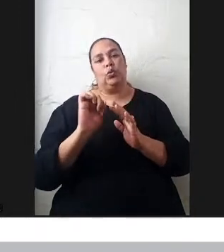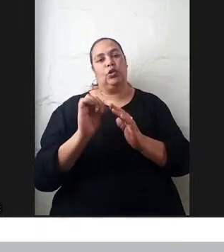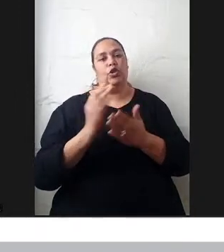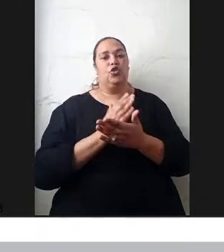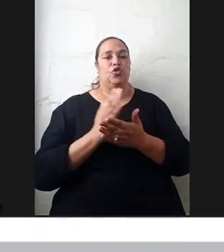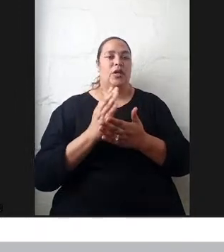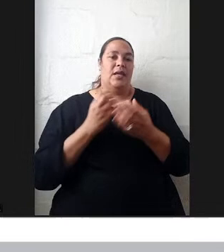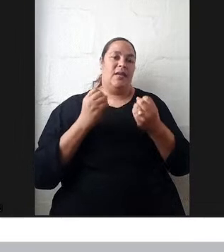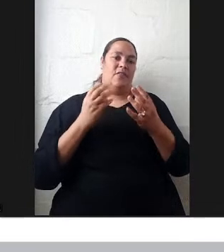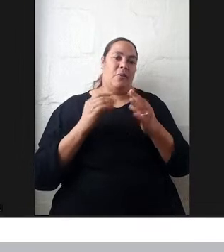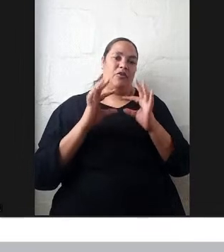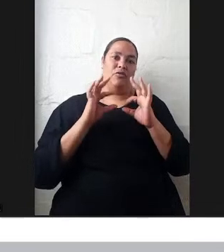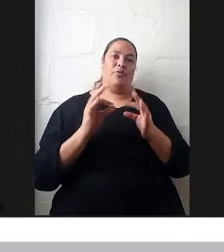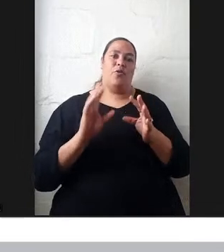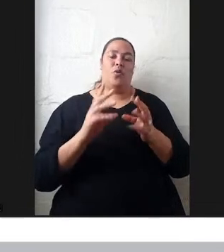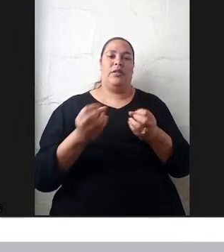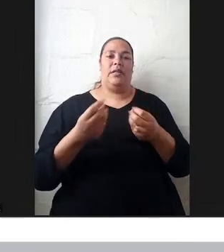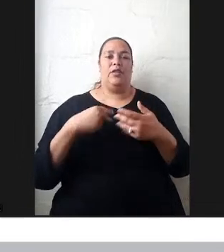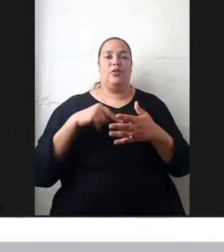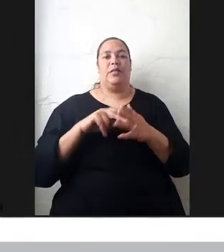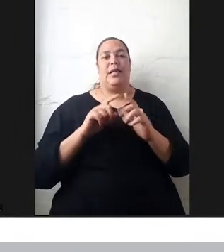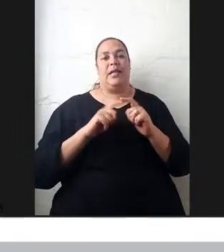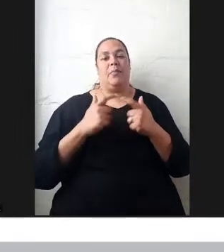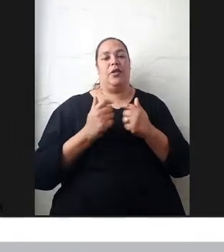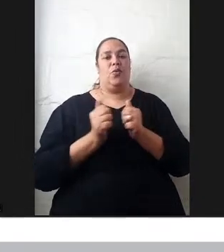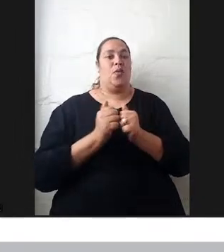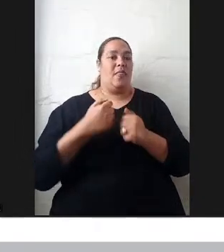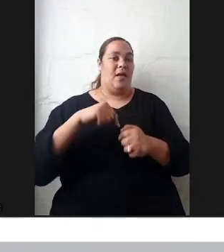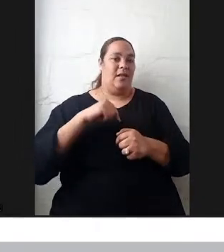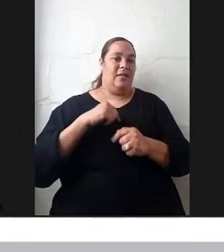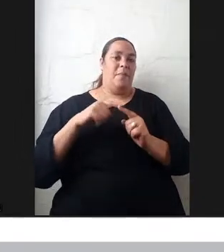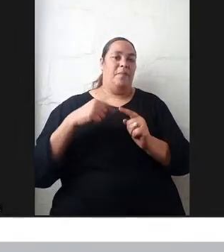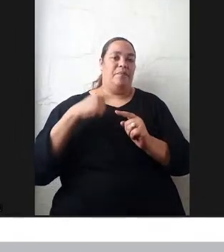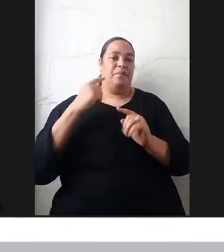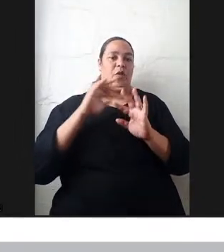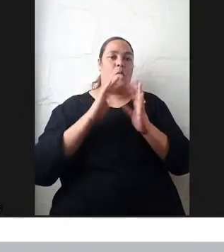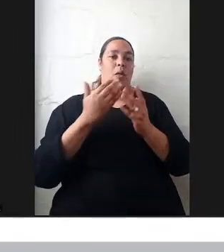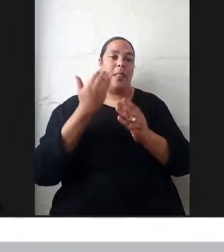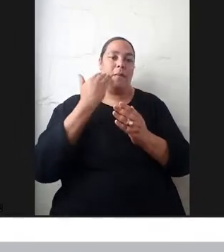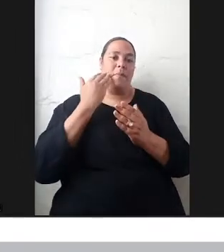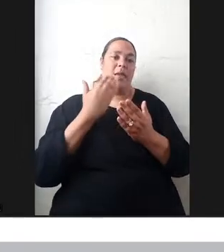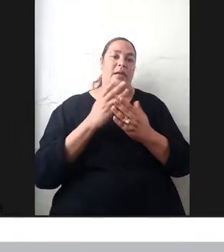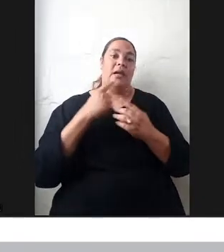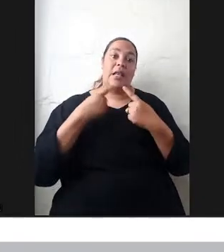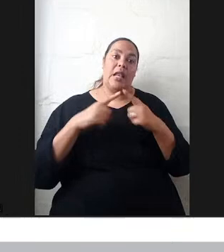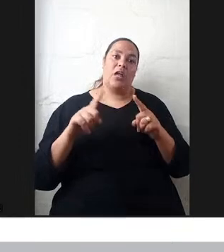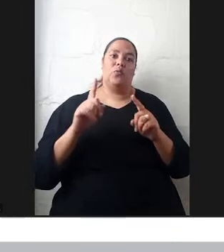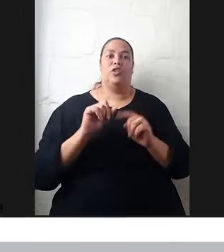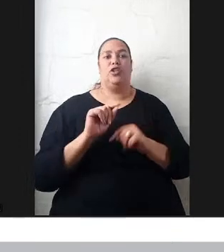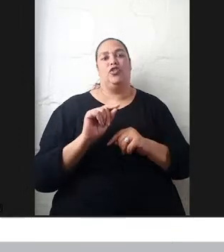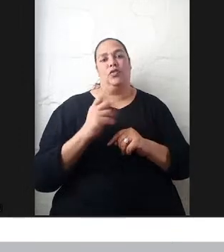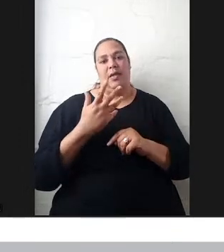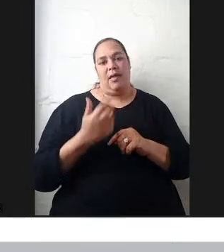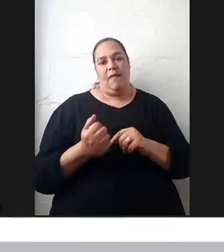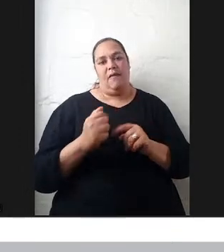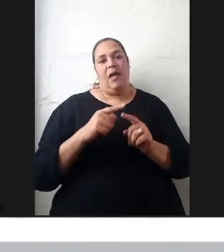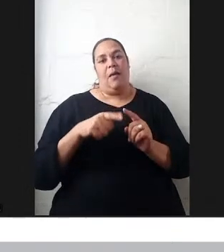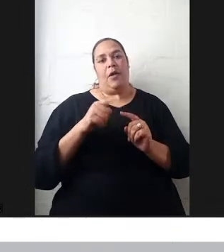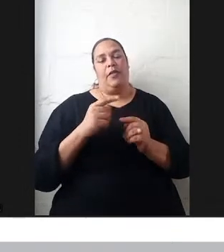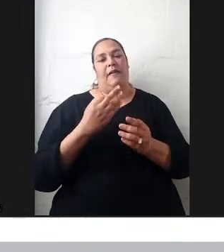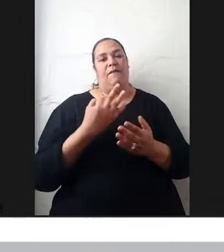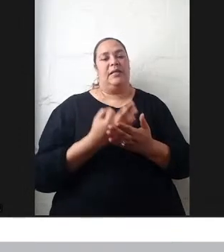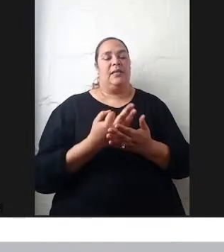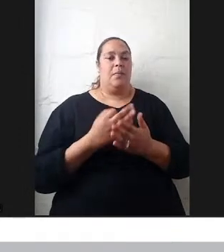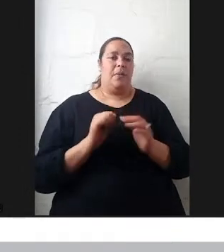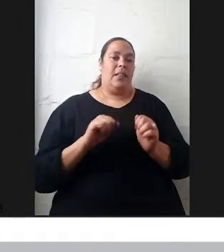he provided to the standing committee with us. I thought the World Bank announcement was very interesting on the feasibility study. So to get